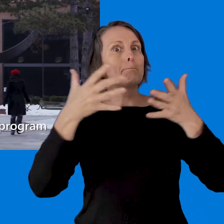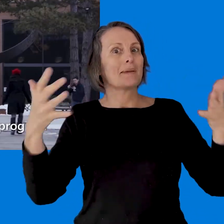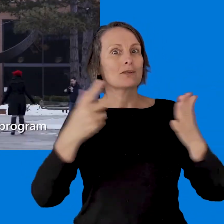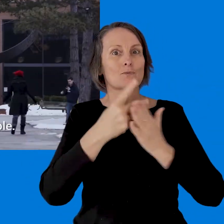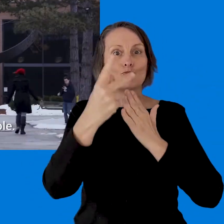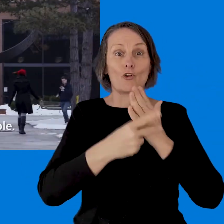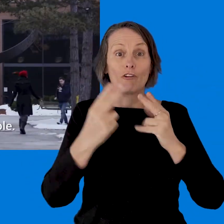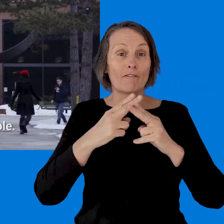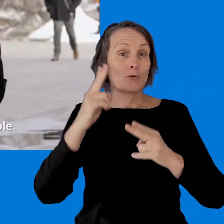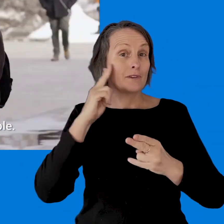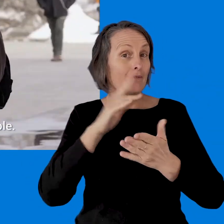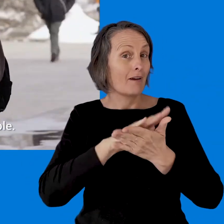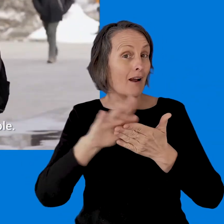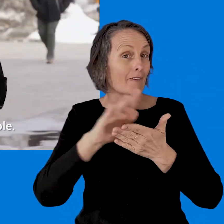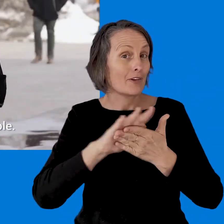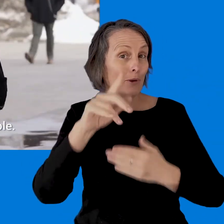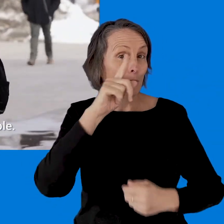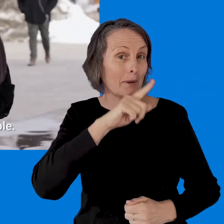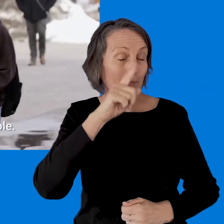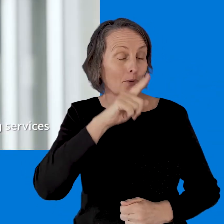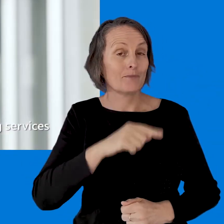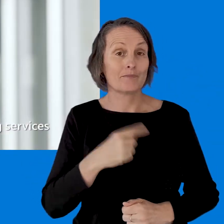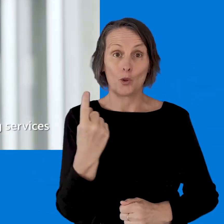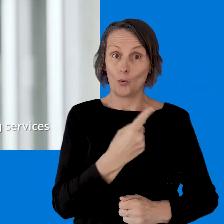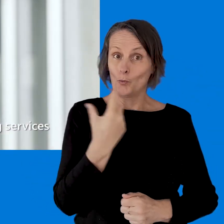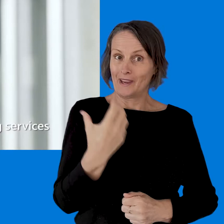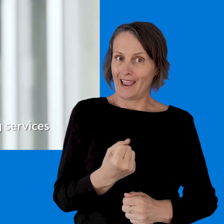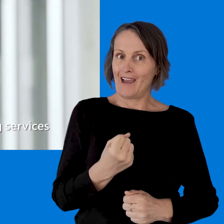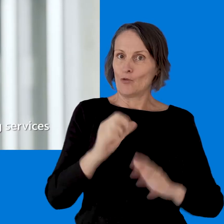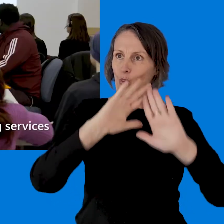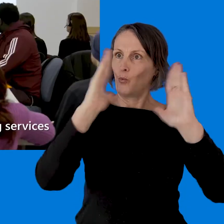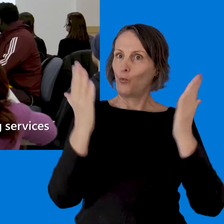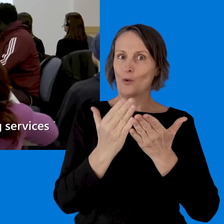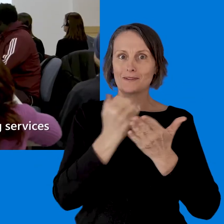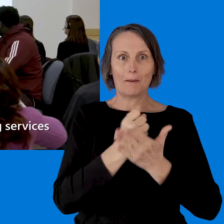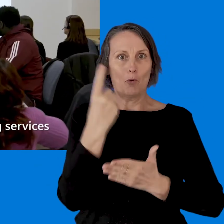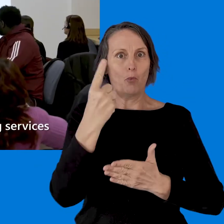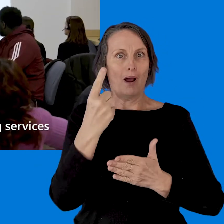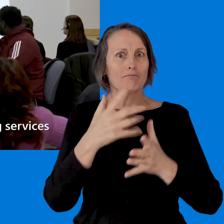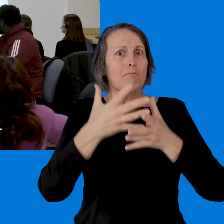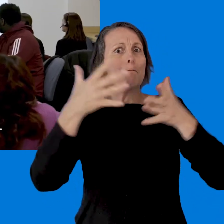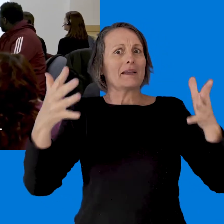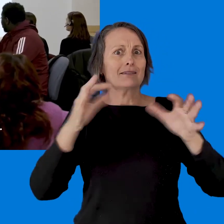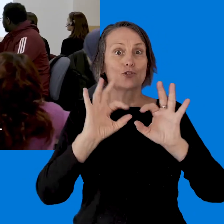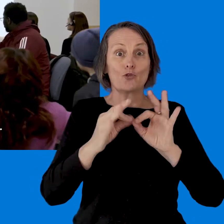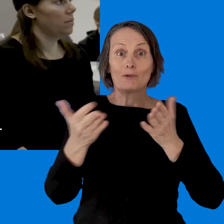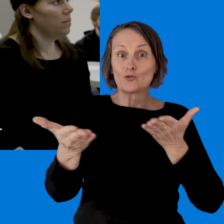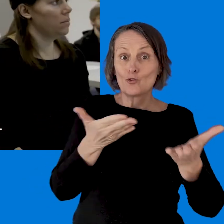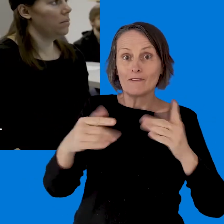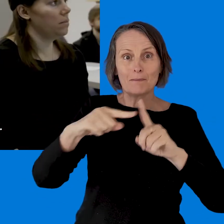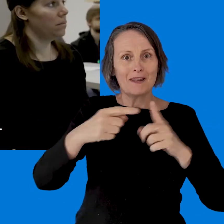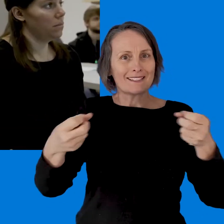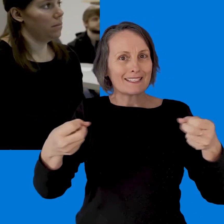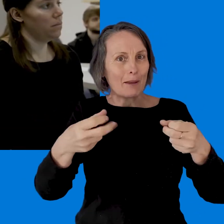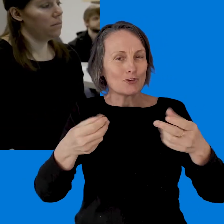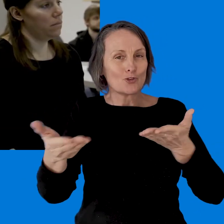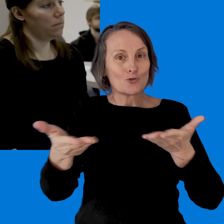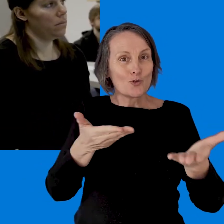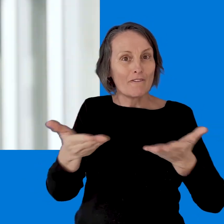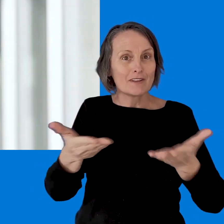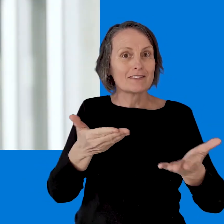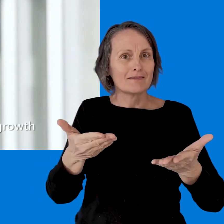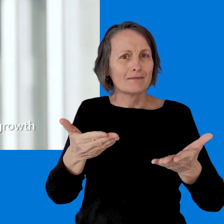mainstream program for deaf and hard of hearing people. We have the world's largest interpreting services, as well as the captioning group. It's